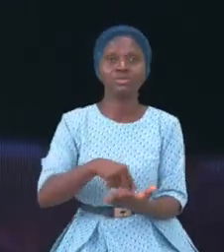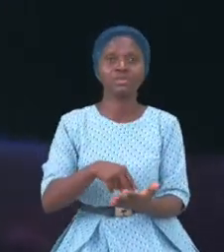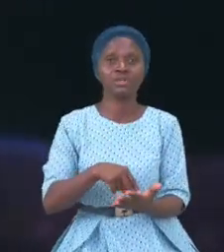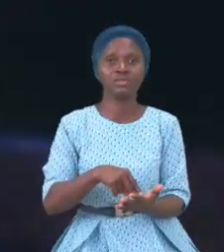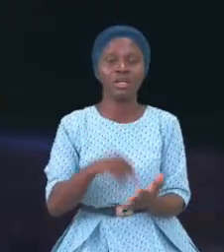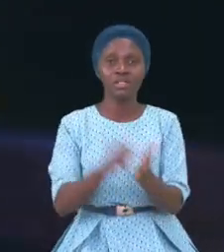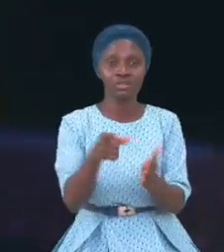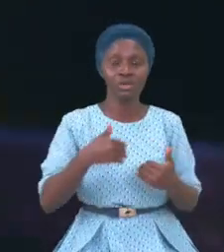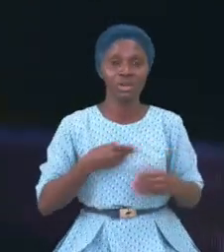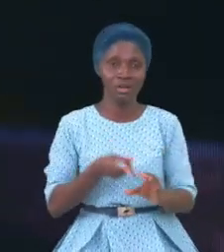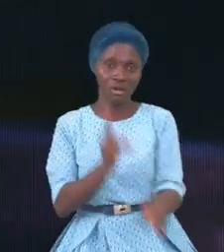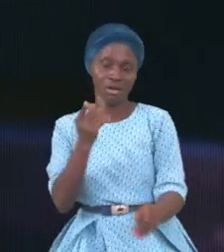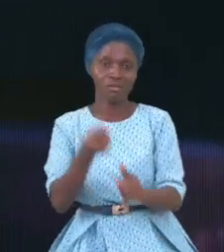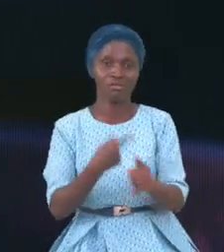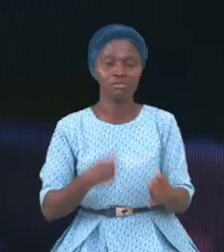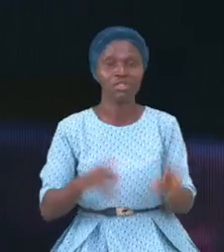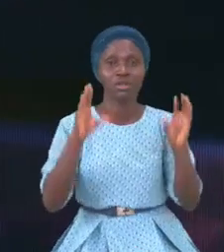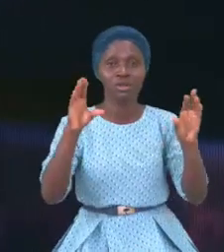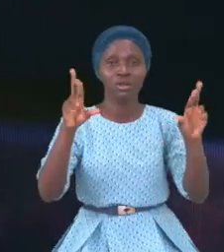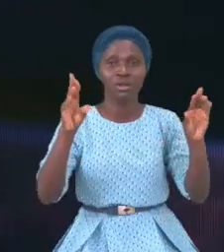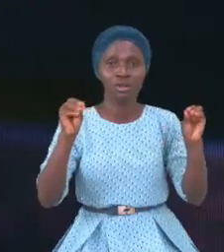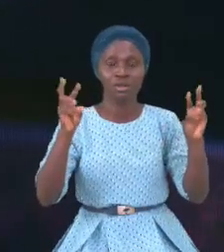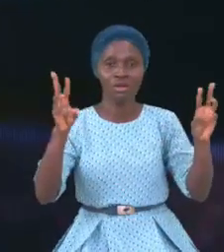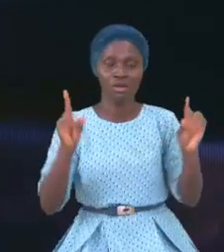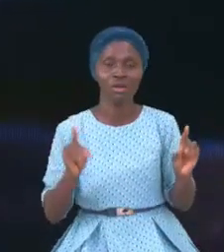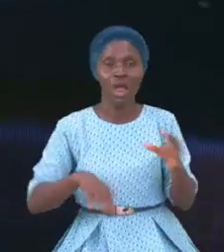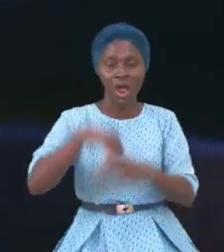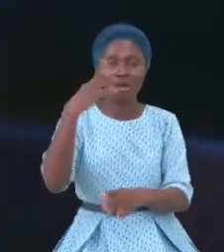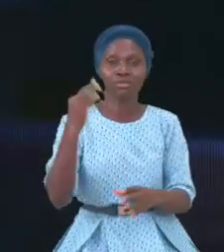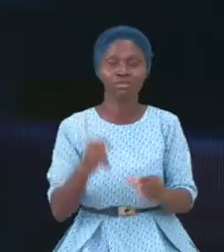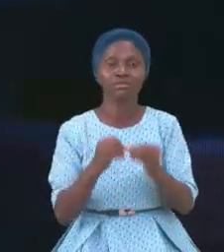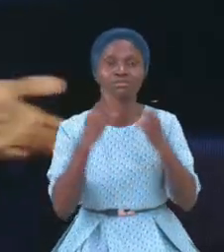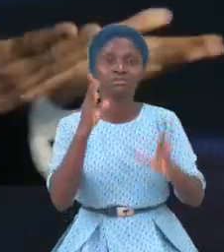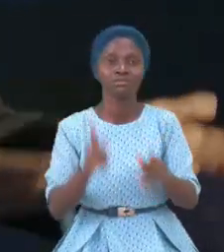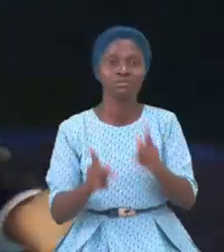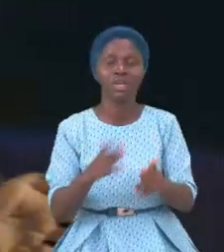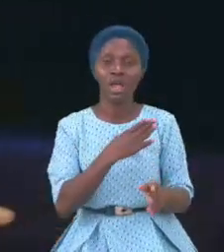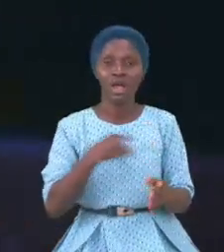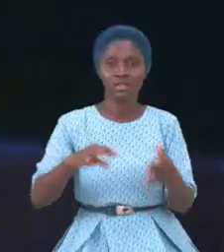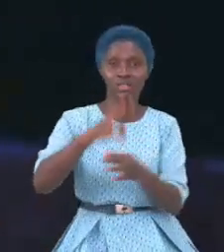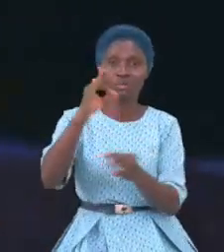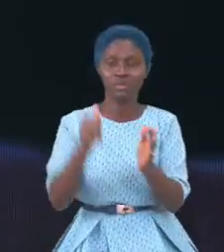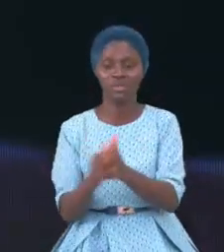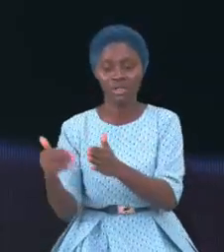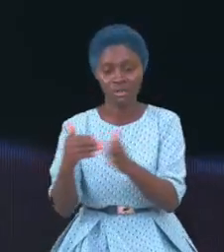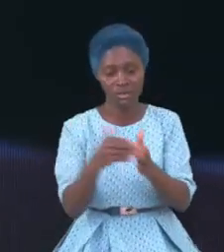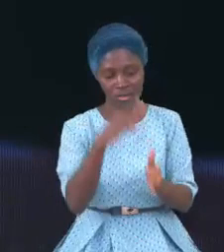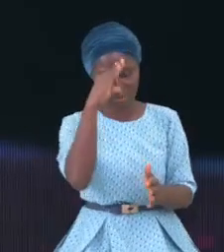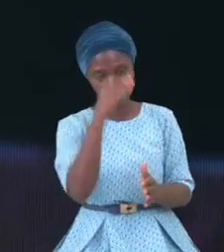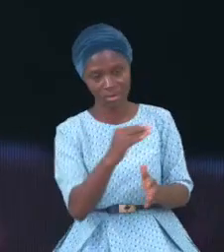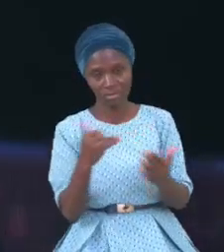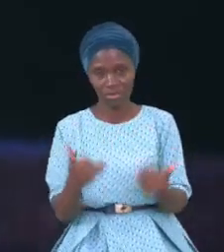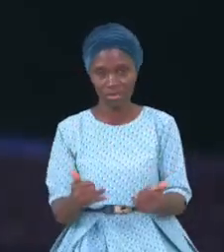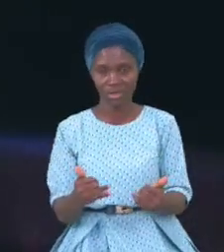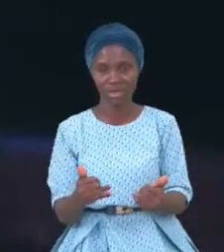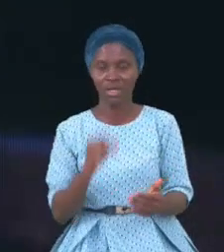out of the crowd, out of the multitude, and the spirit that leads him and guides him